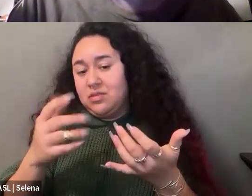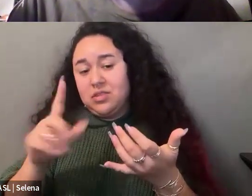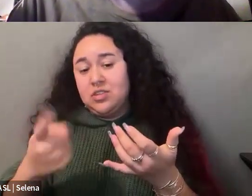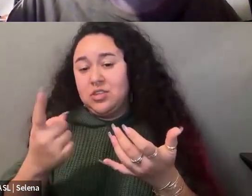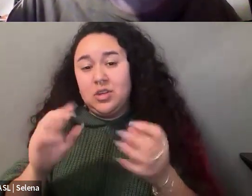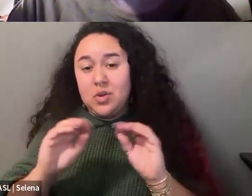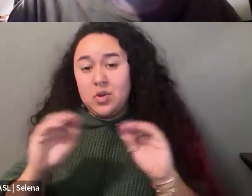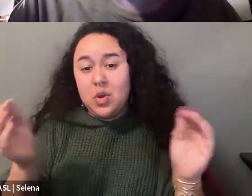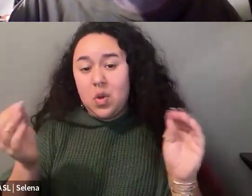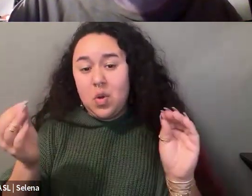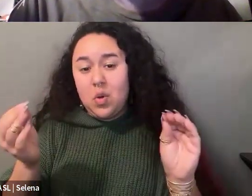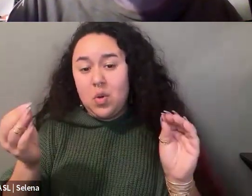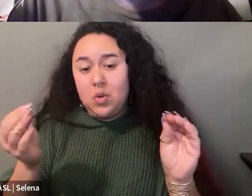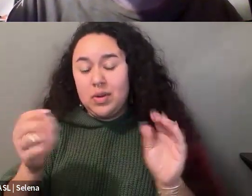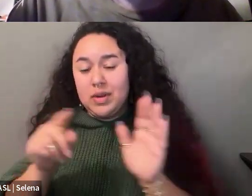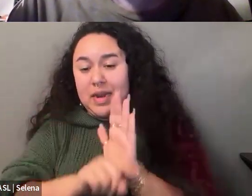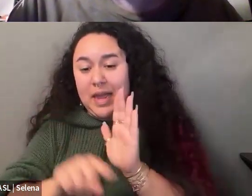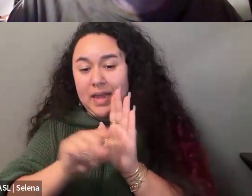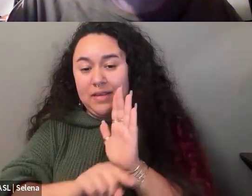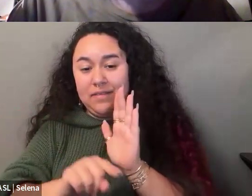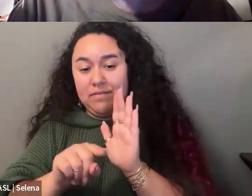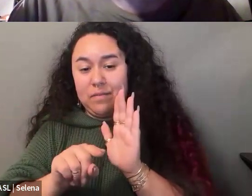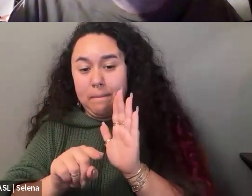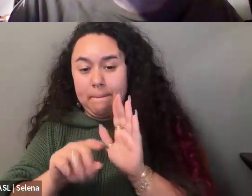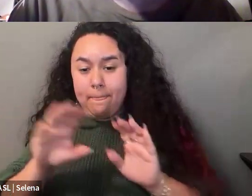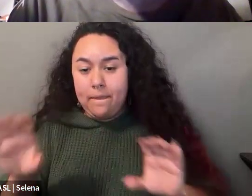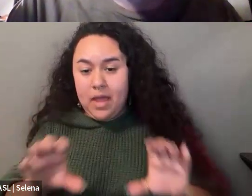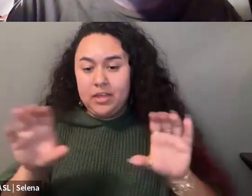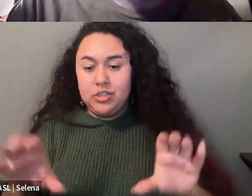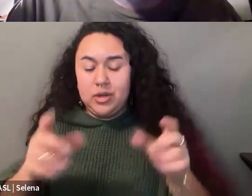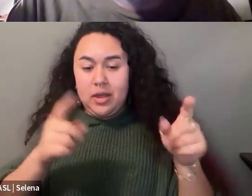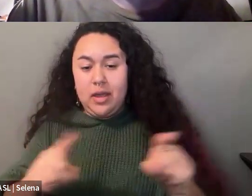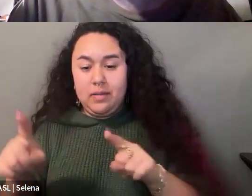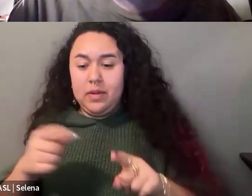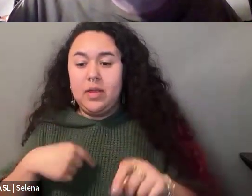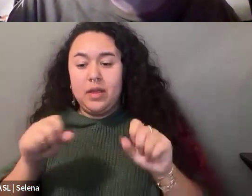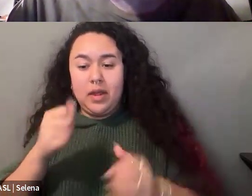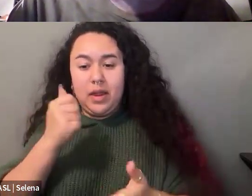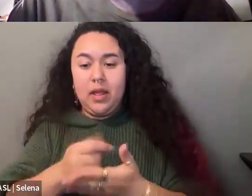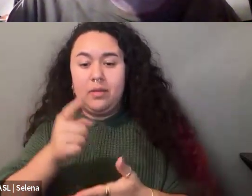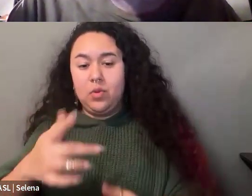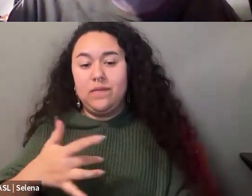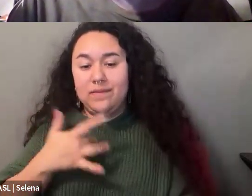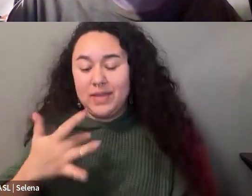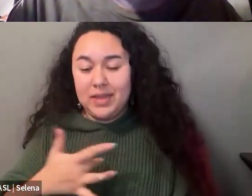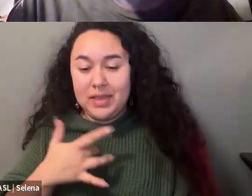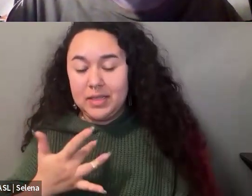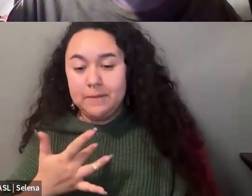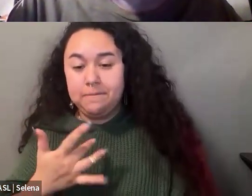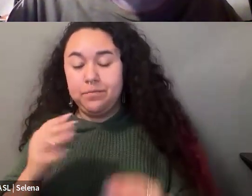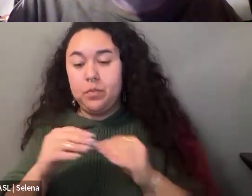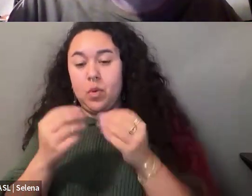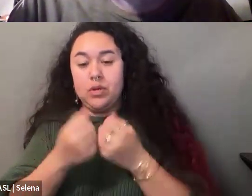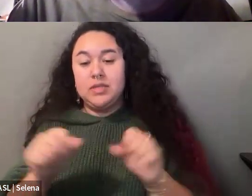there's no negative like action going on, that it can help you feel